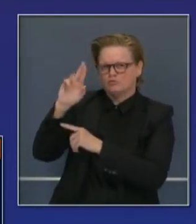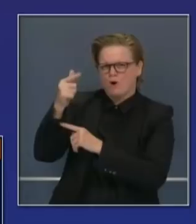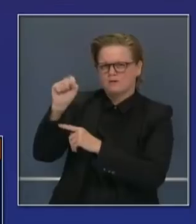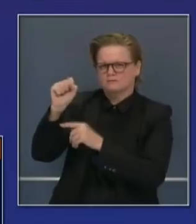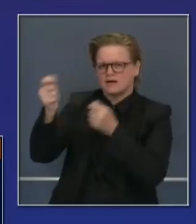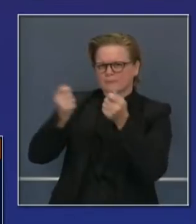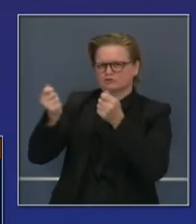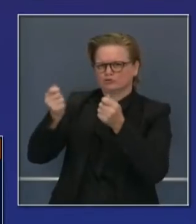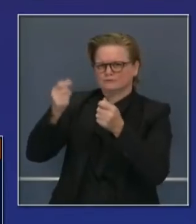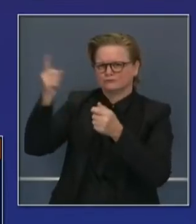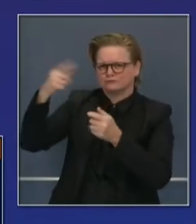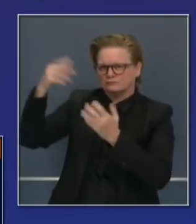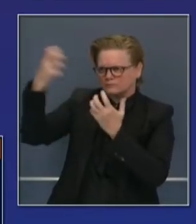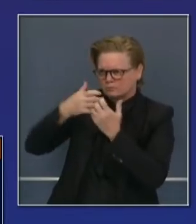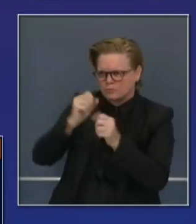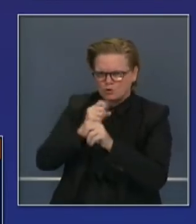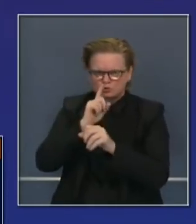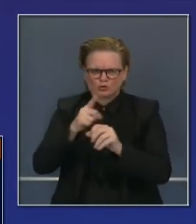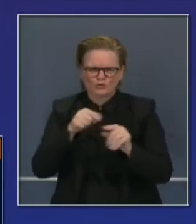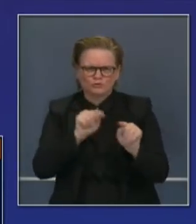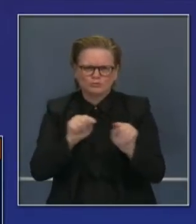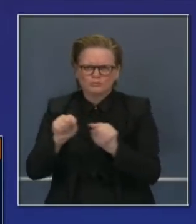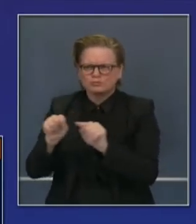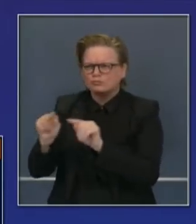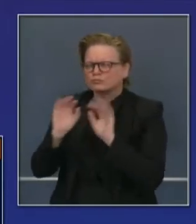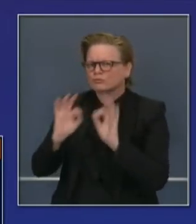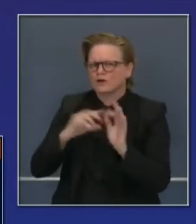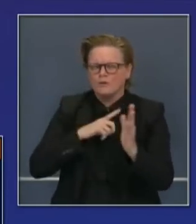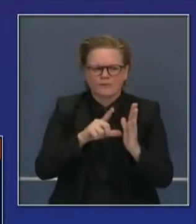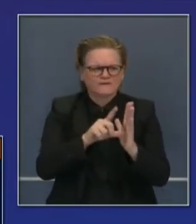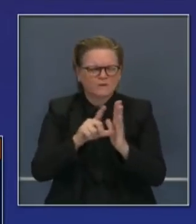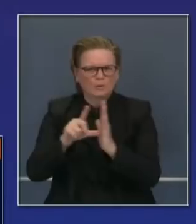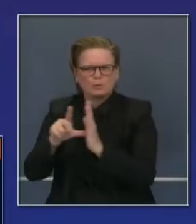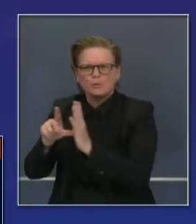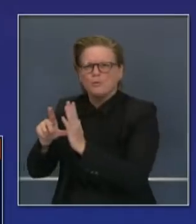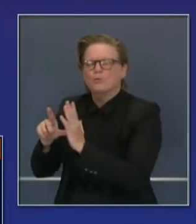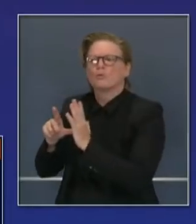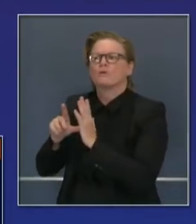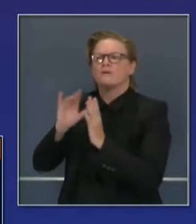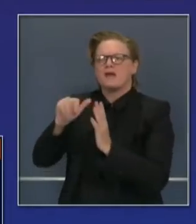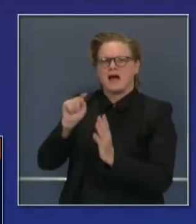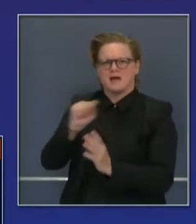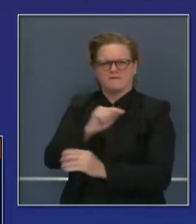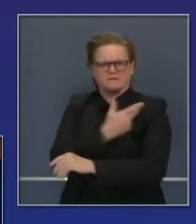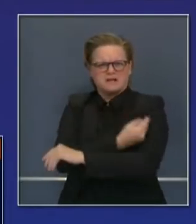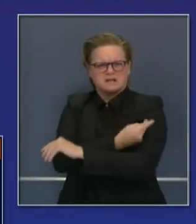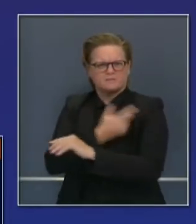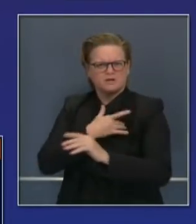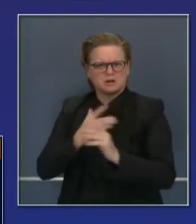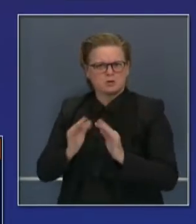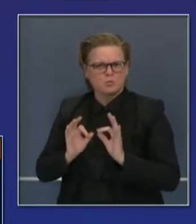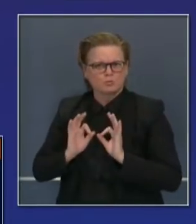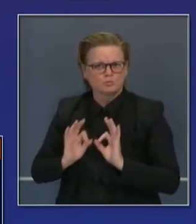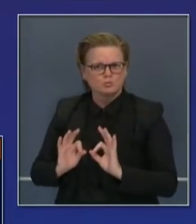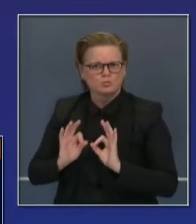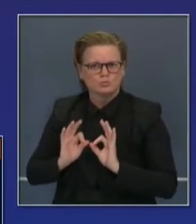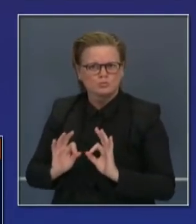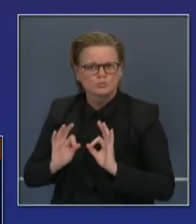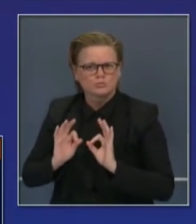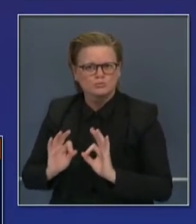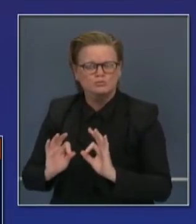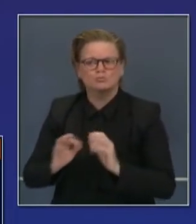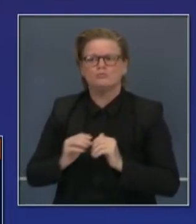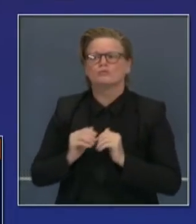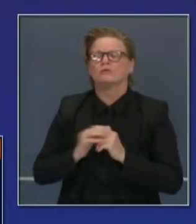made available by the FDA and others for all the subsequent vaccines that are moving forward. So safety and efficacy, not just